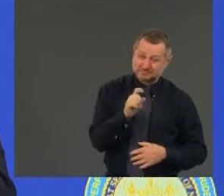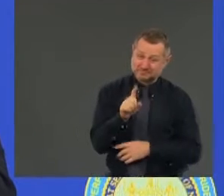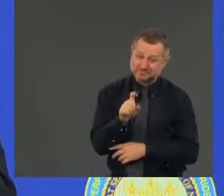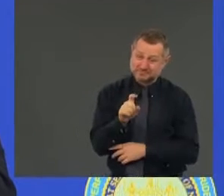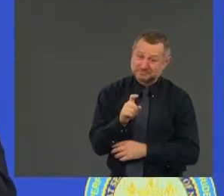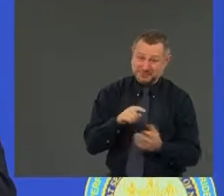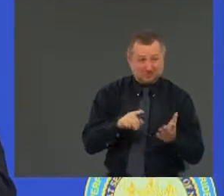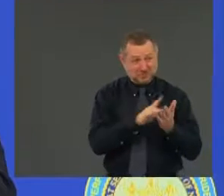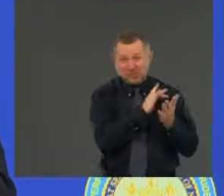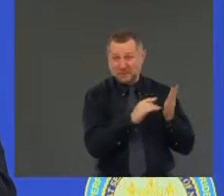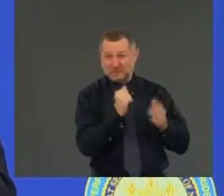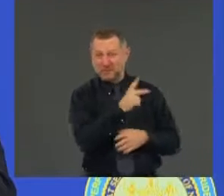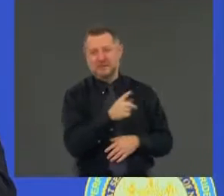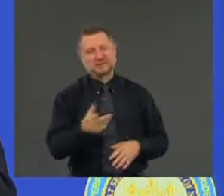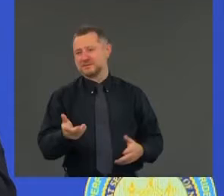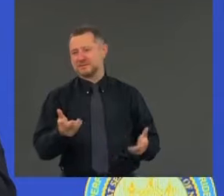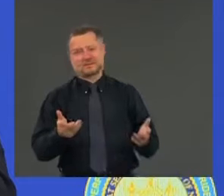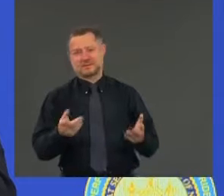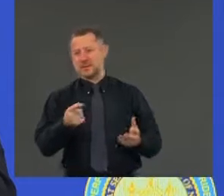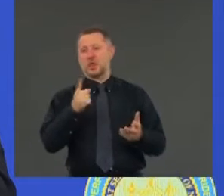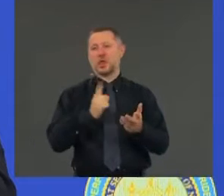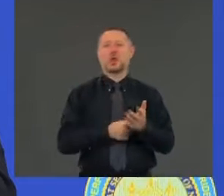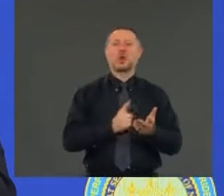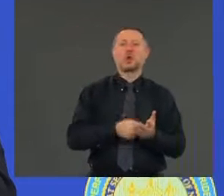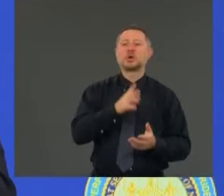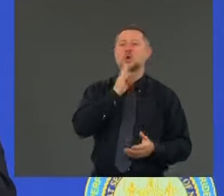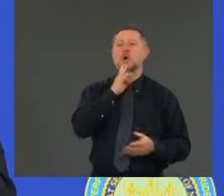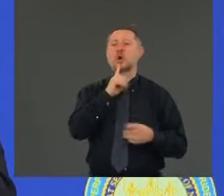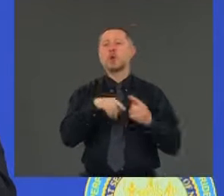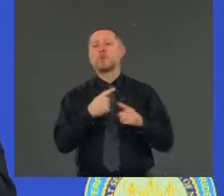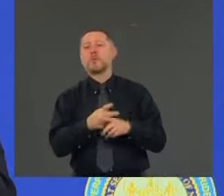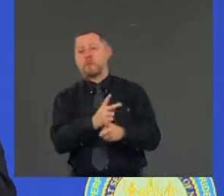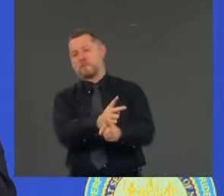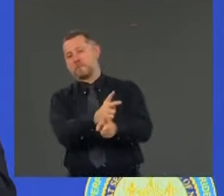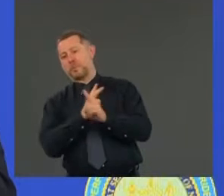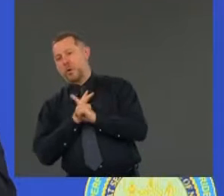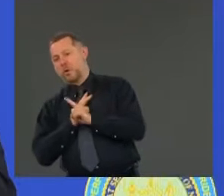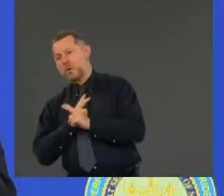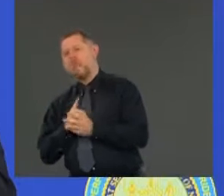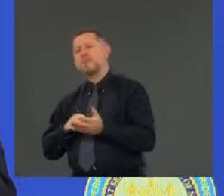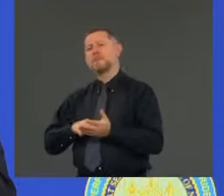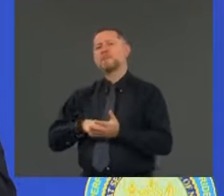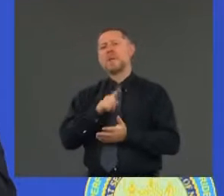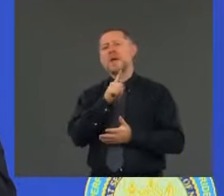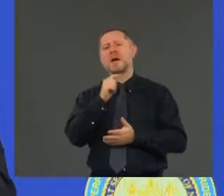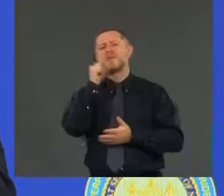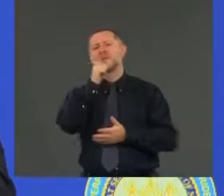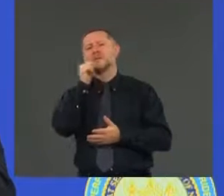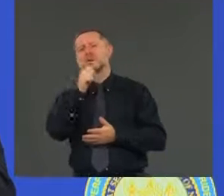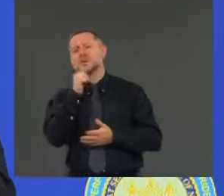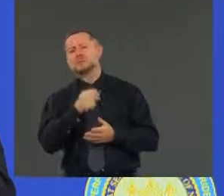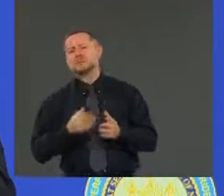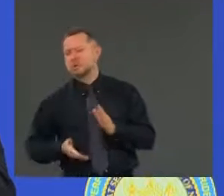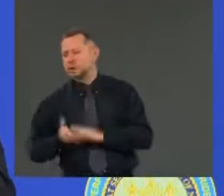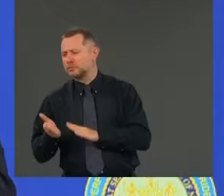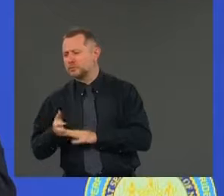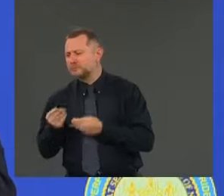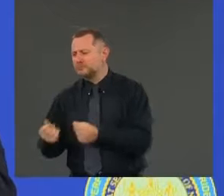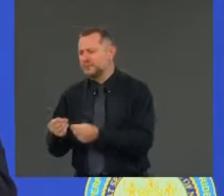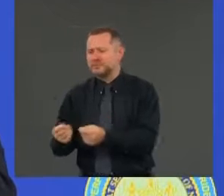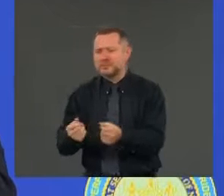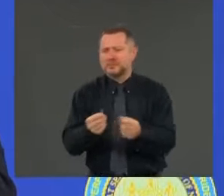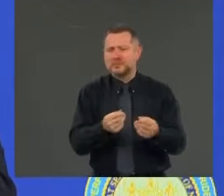When you start talking about borrowing to pay operating expenses, this is a whole